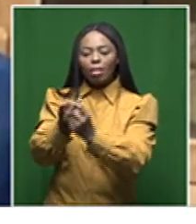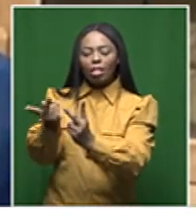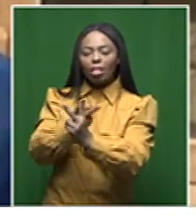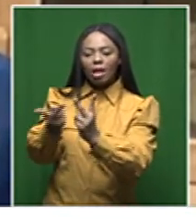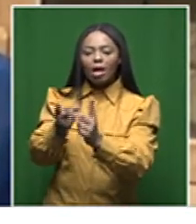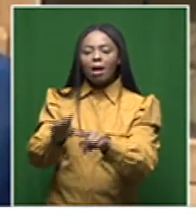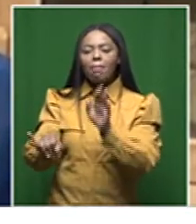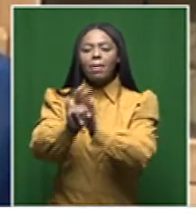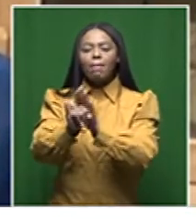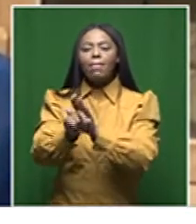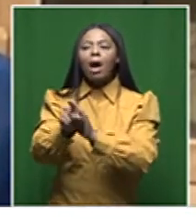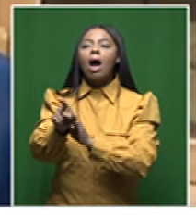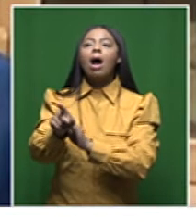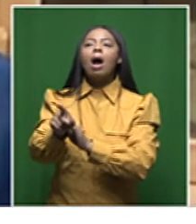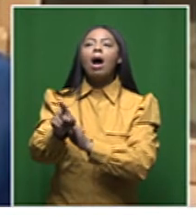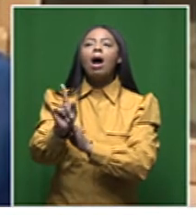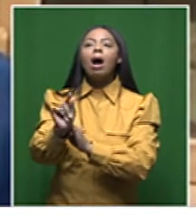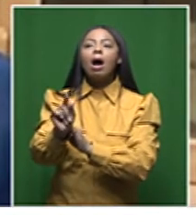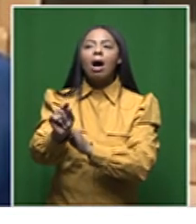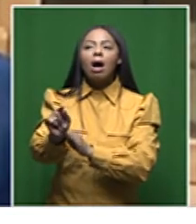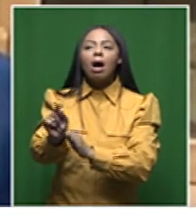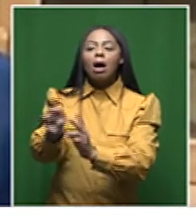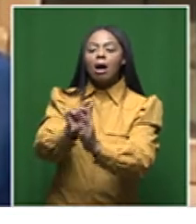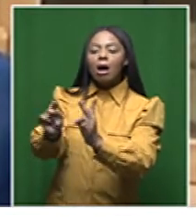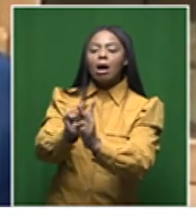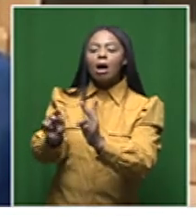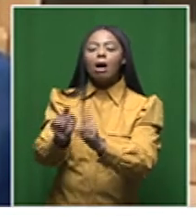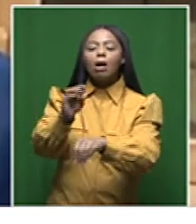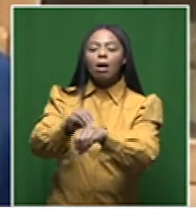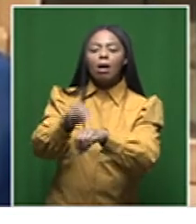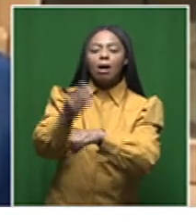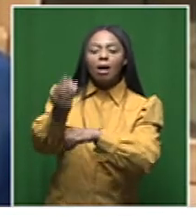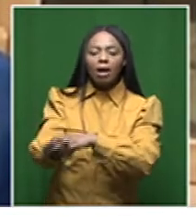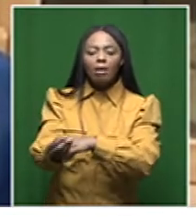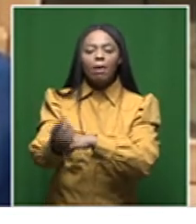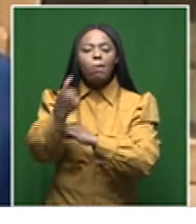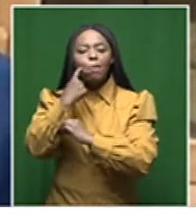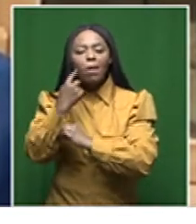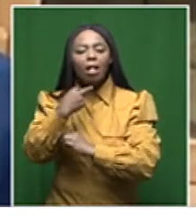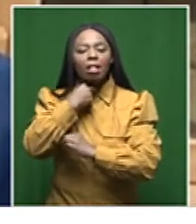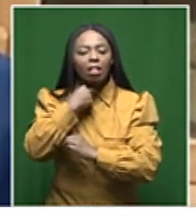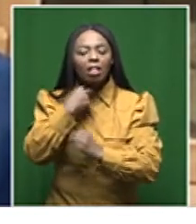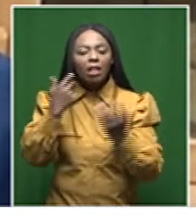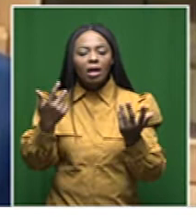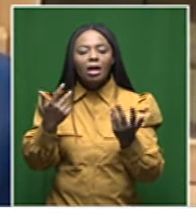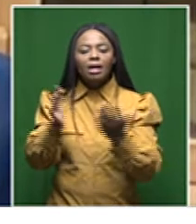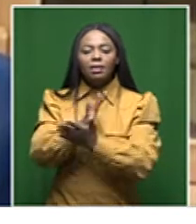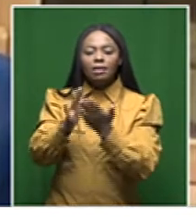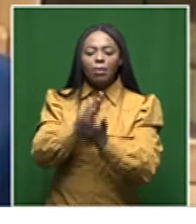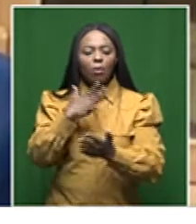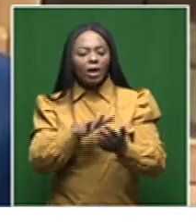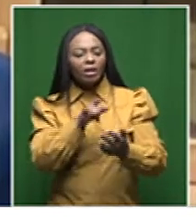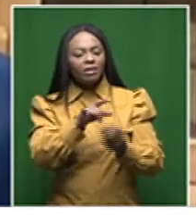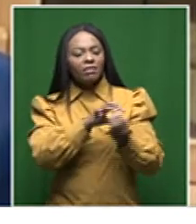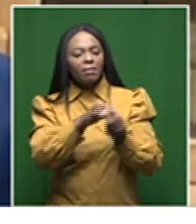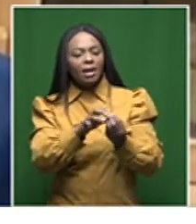this, remember when I started, I say we have all different spectrums of persons that desires to start a family. It could be the same